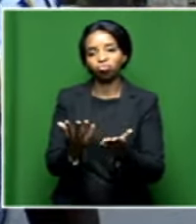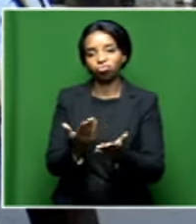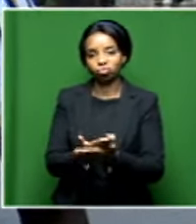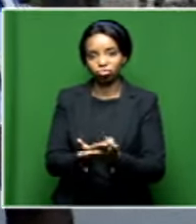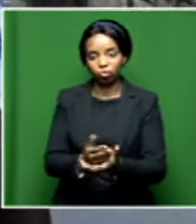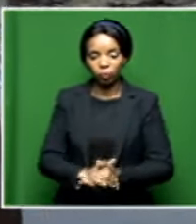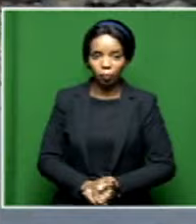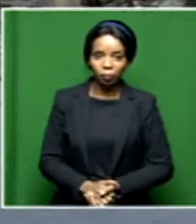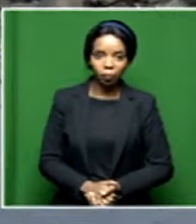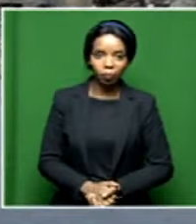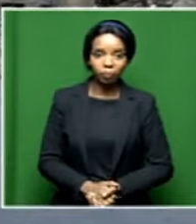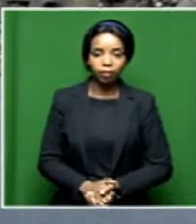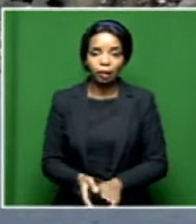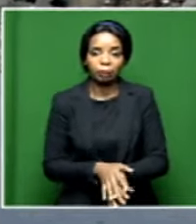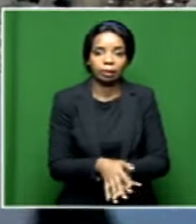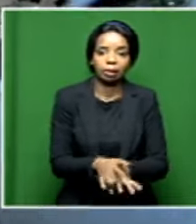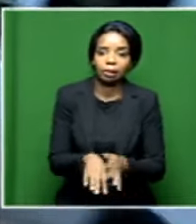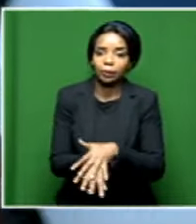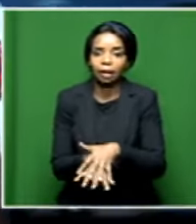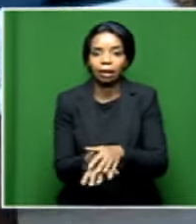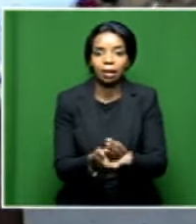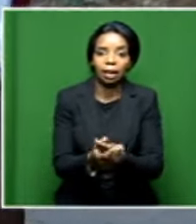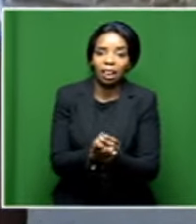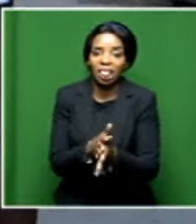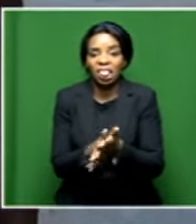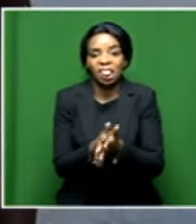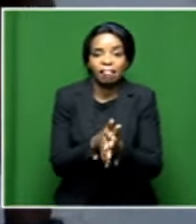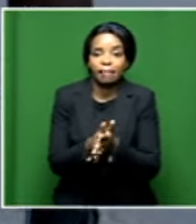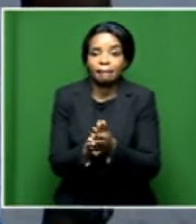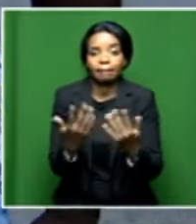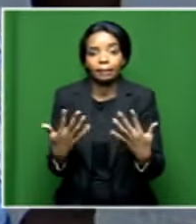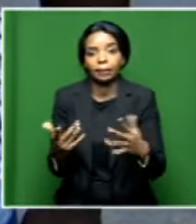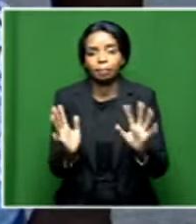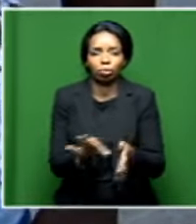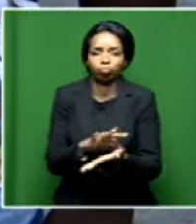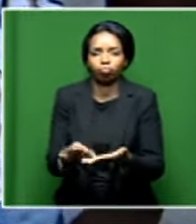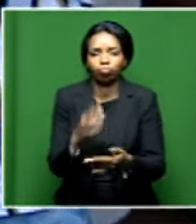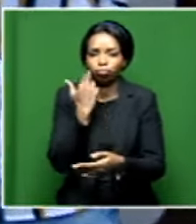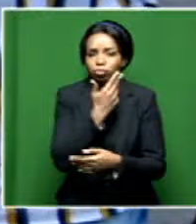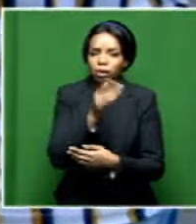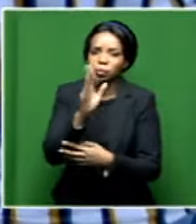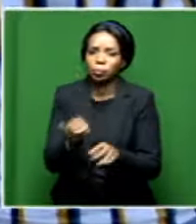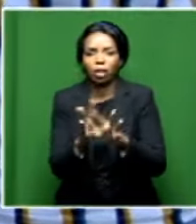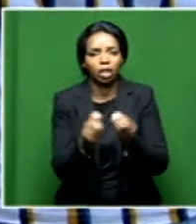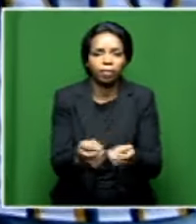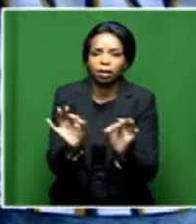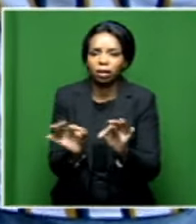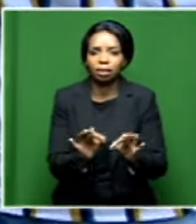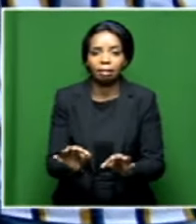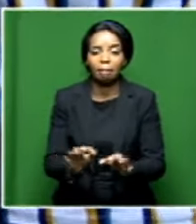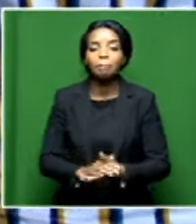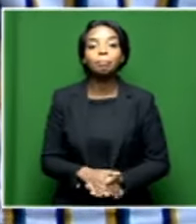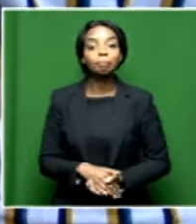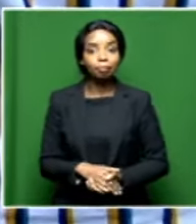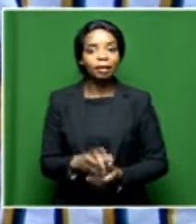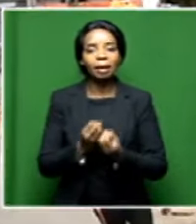thoroughly. Yabona usigeze. Gezi izandla grand, nice and clean. Zonke izinto zibamba. Many are heeding